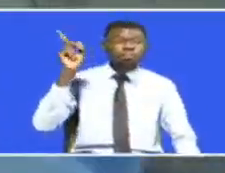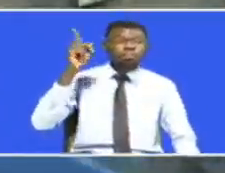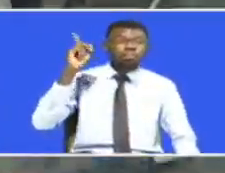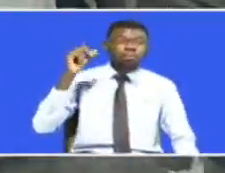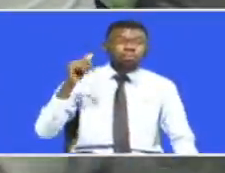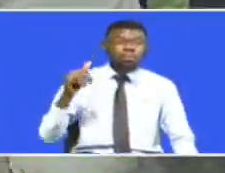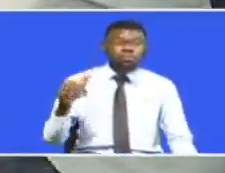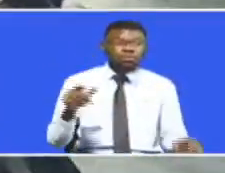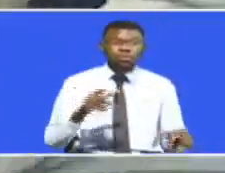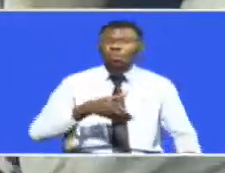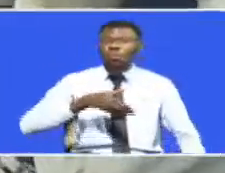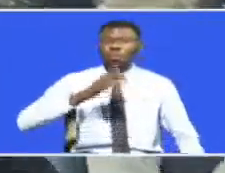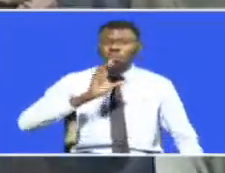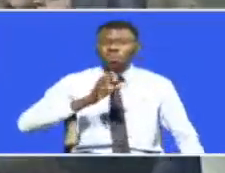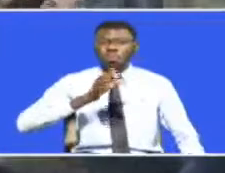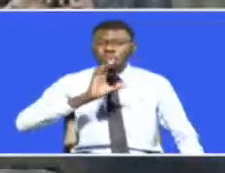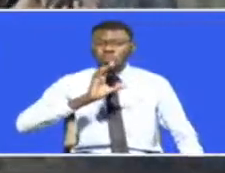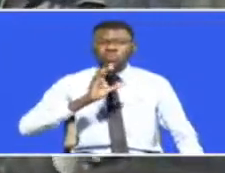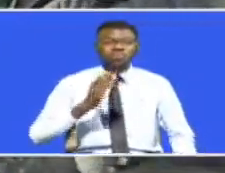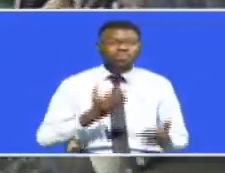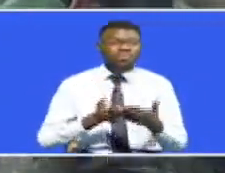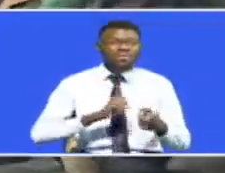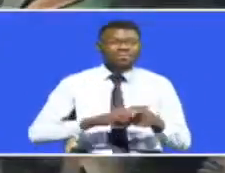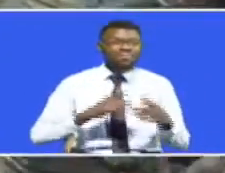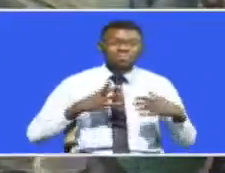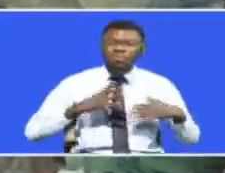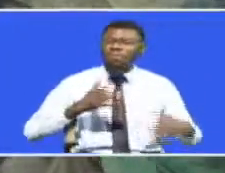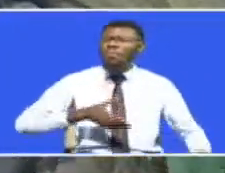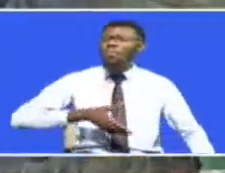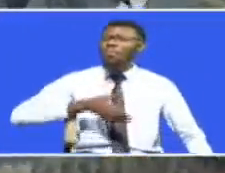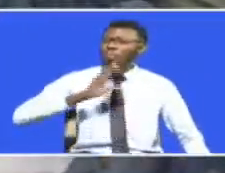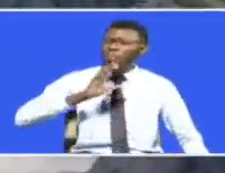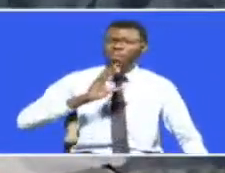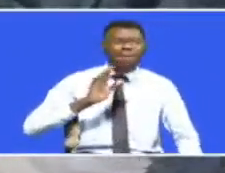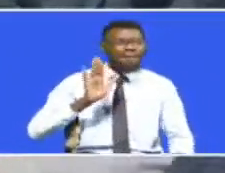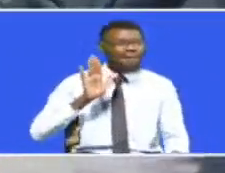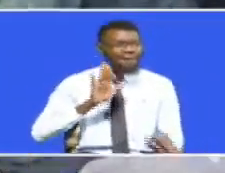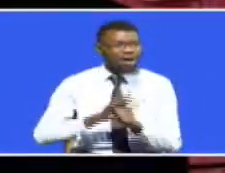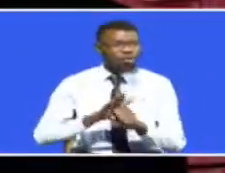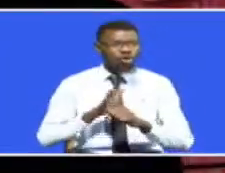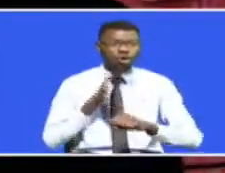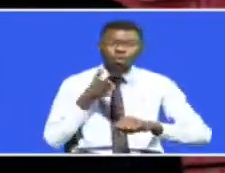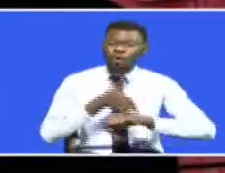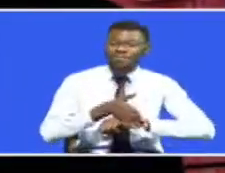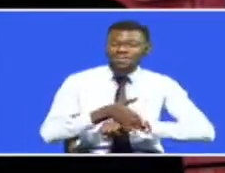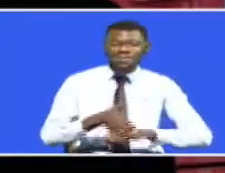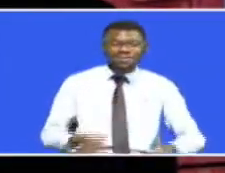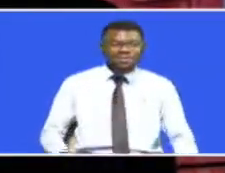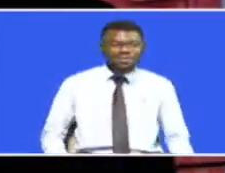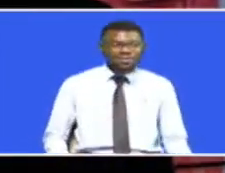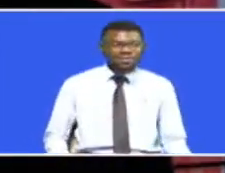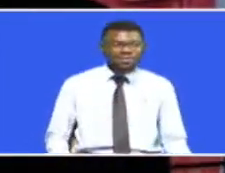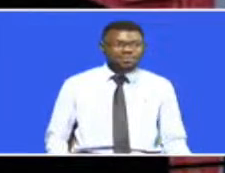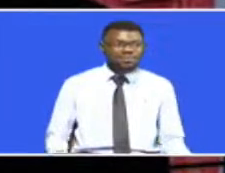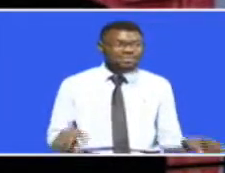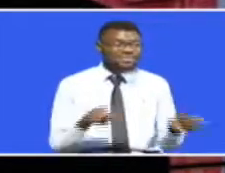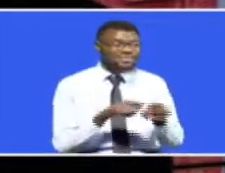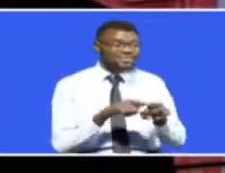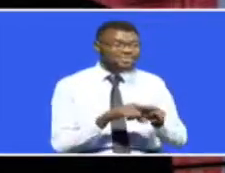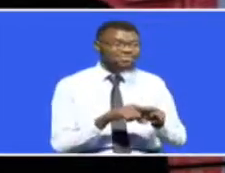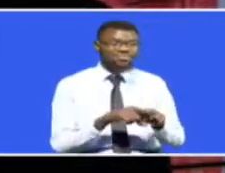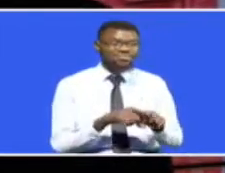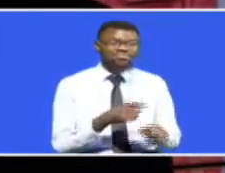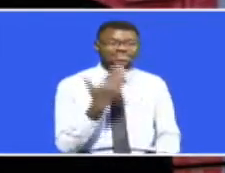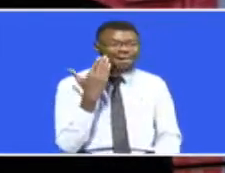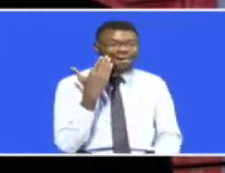anavuka. Juu kuna wengine wanakunywa iko saidia madhari. Hawana mahali pa kulala. Juu barabara